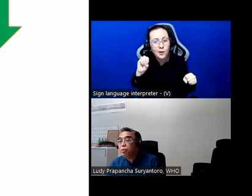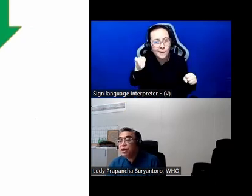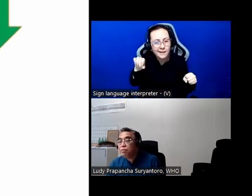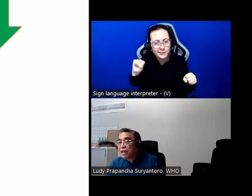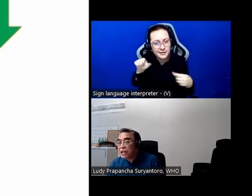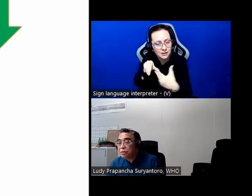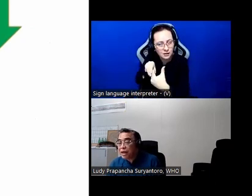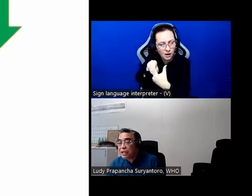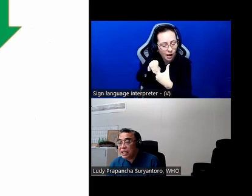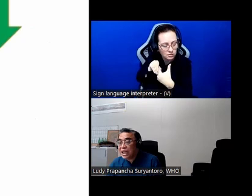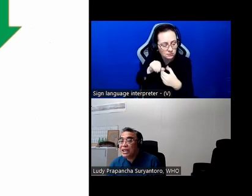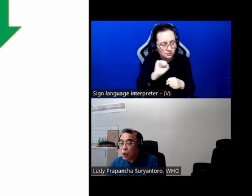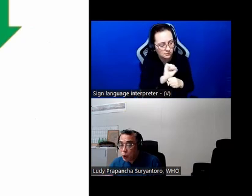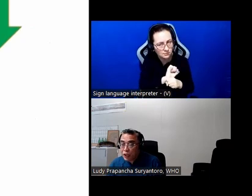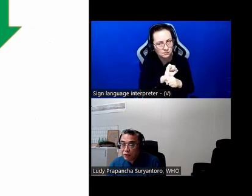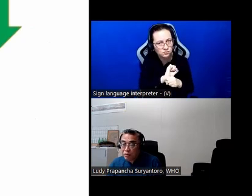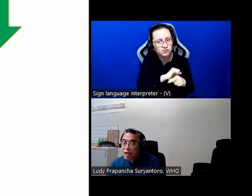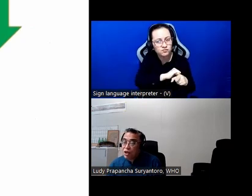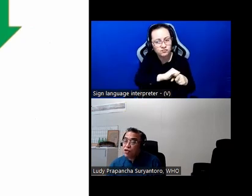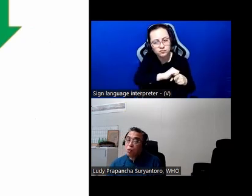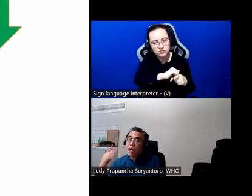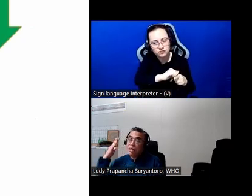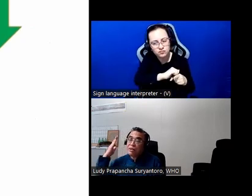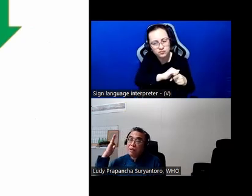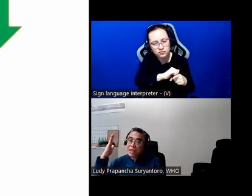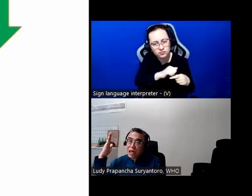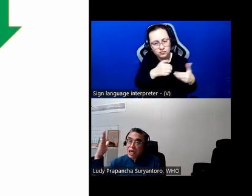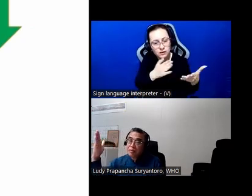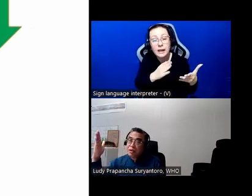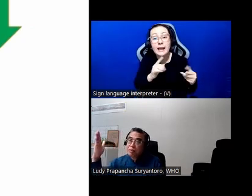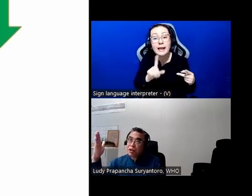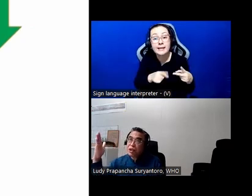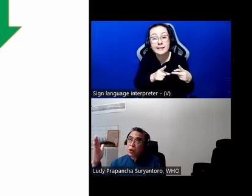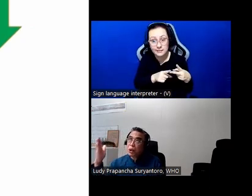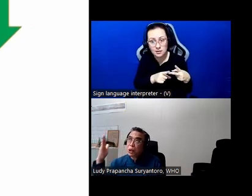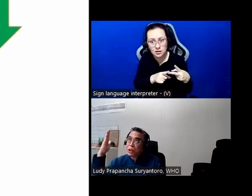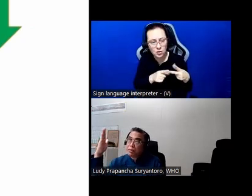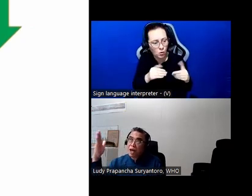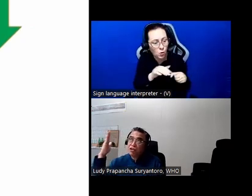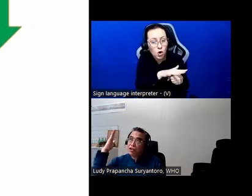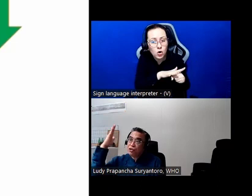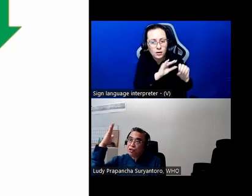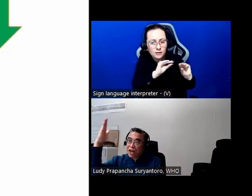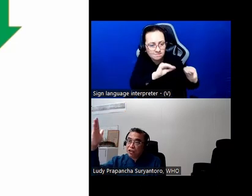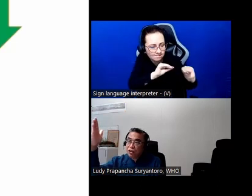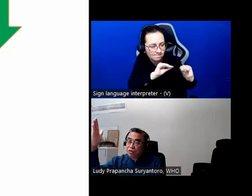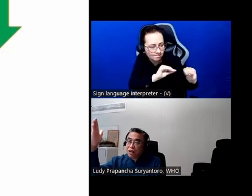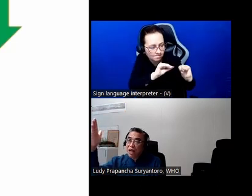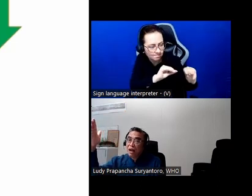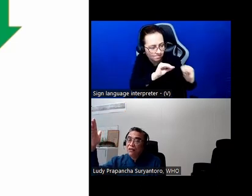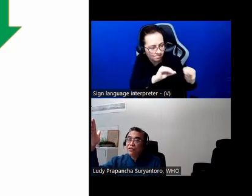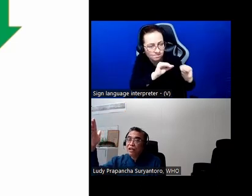can support and build capacity at the local level. So one is about the alignment between local, subnational to